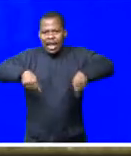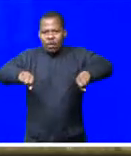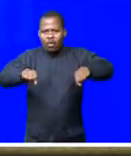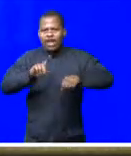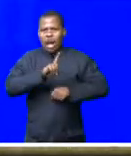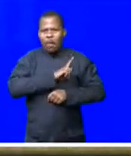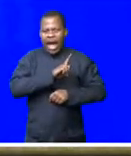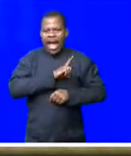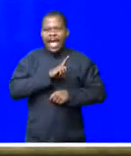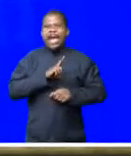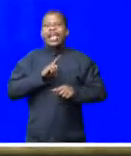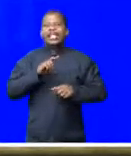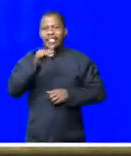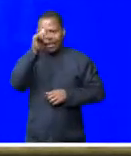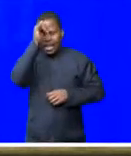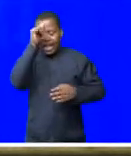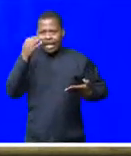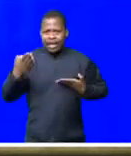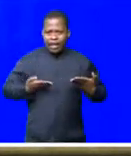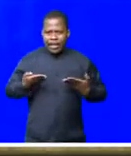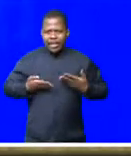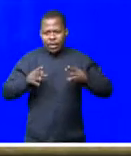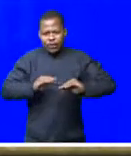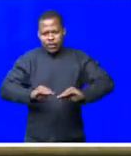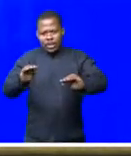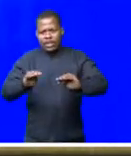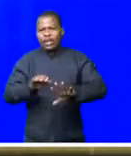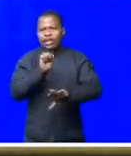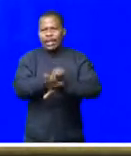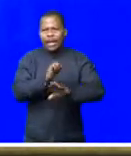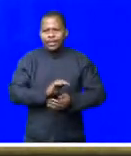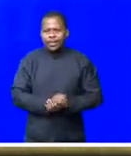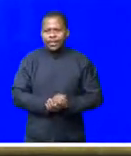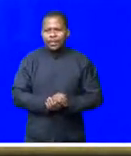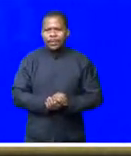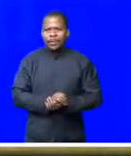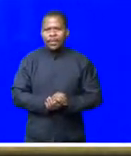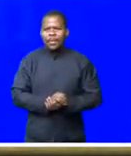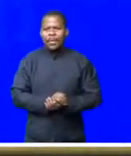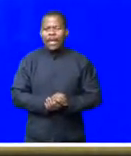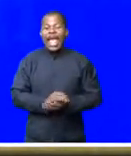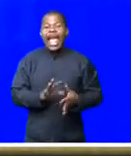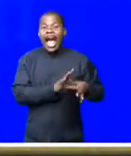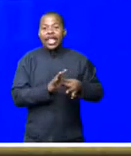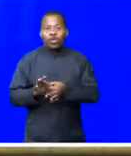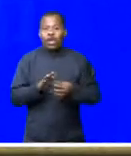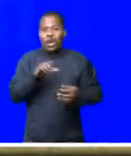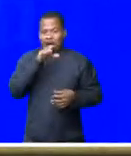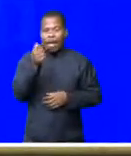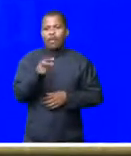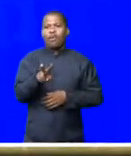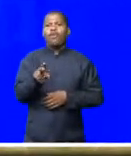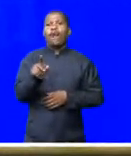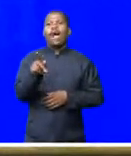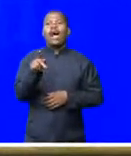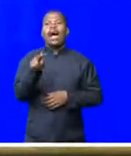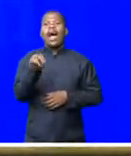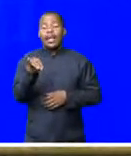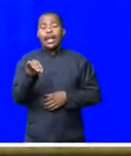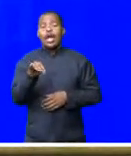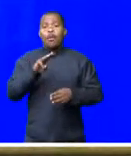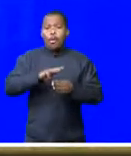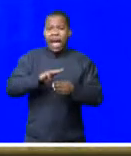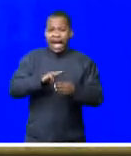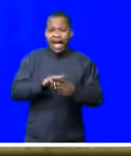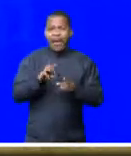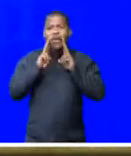project lengaphansi kwenhlangano yebusiness women eSwatini lekungumfana wenkampani iFar East Garments ivakashele inkundla yaseNtondozi kuyofundisa labakhubatekile